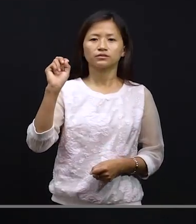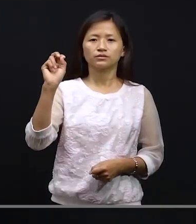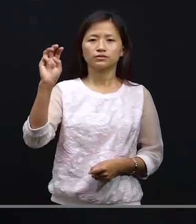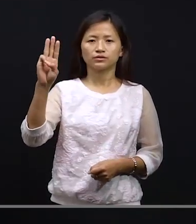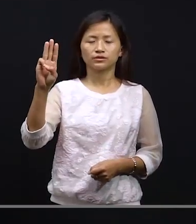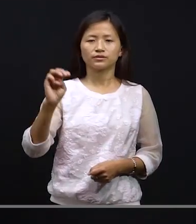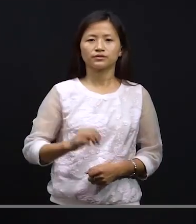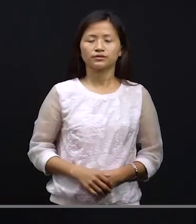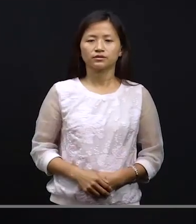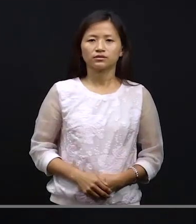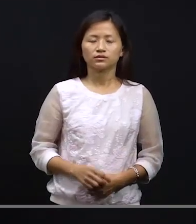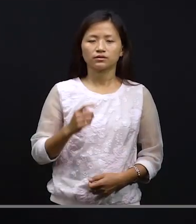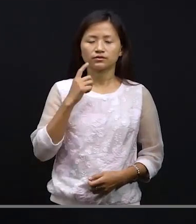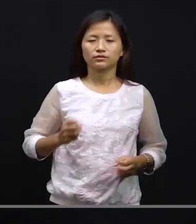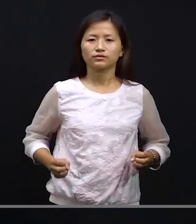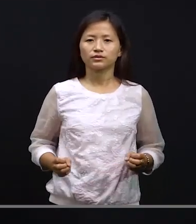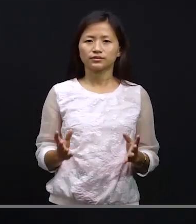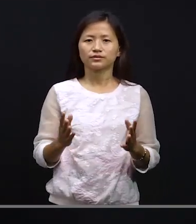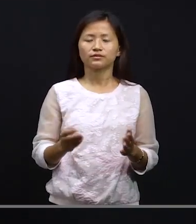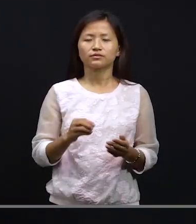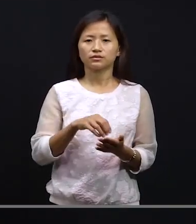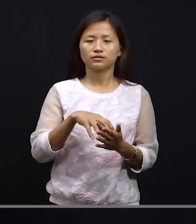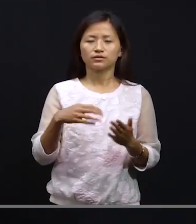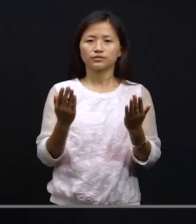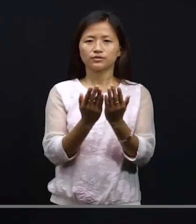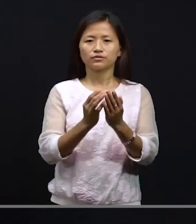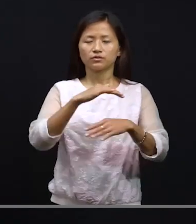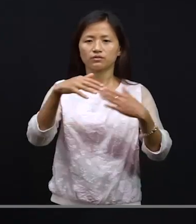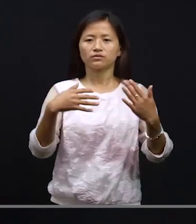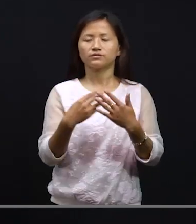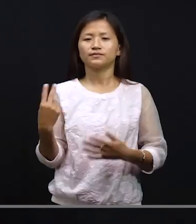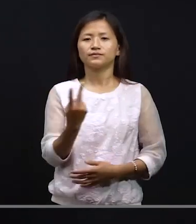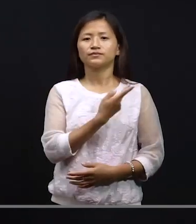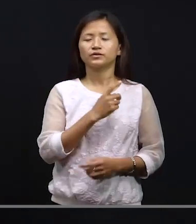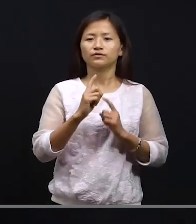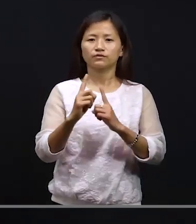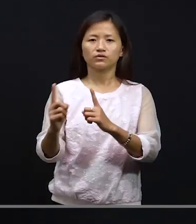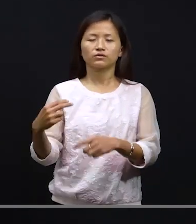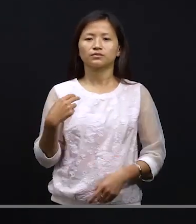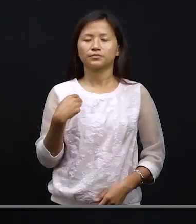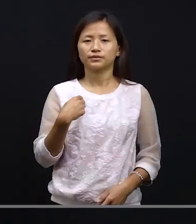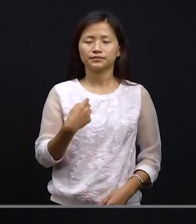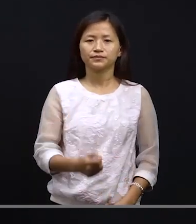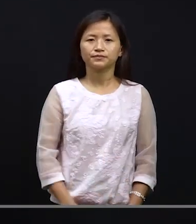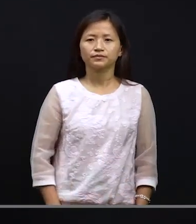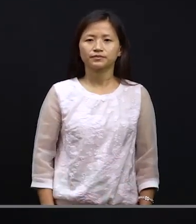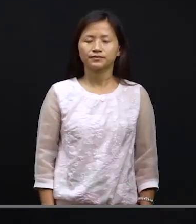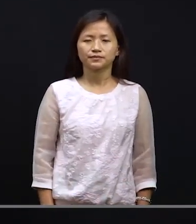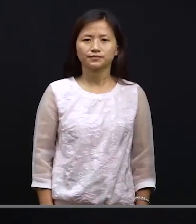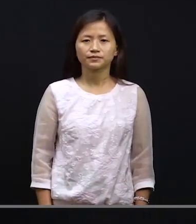Page number 73. If you are ready, I'm going to read out the first verse for all of us, and you can follow me even as you listen